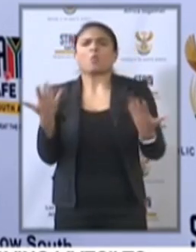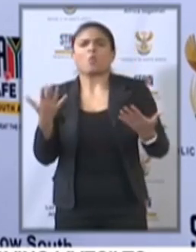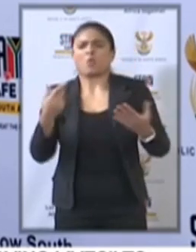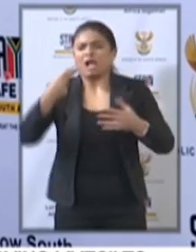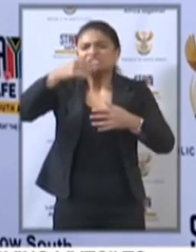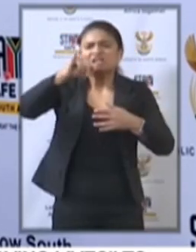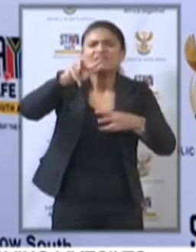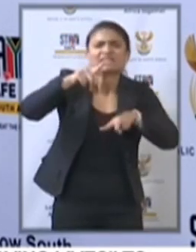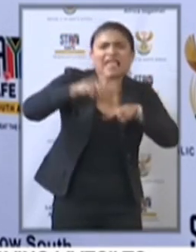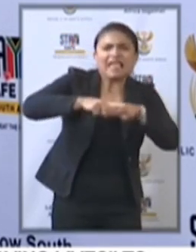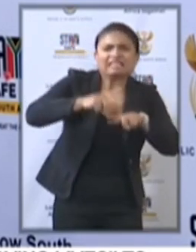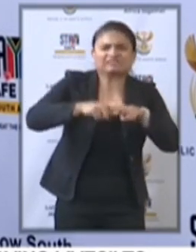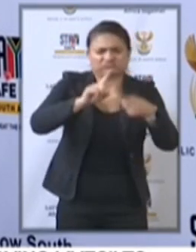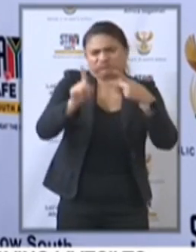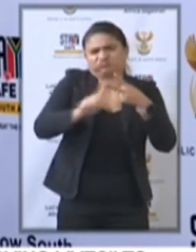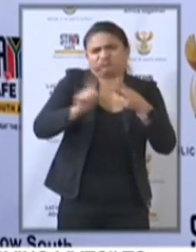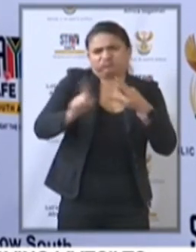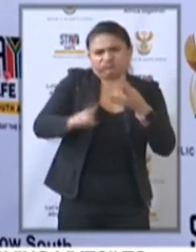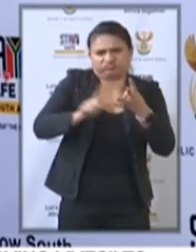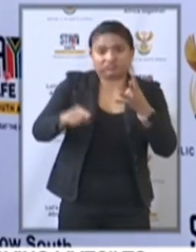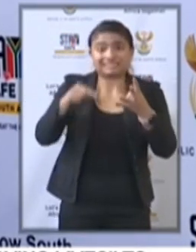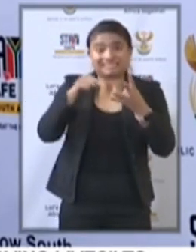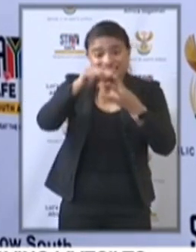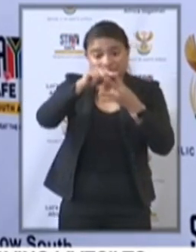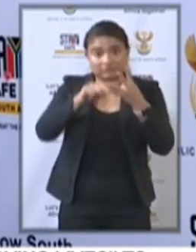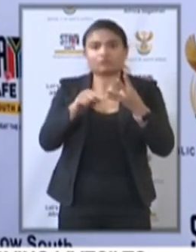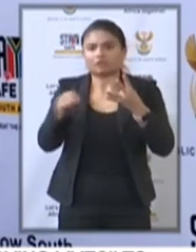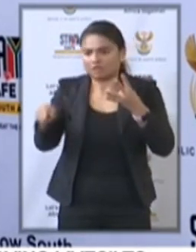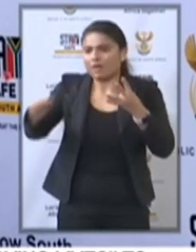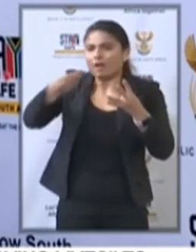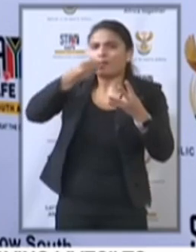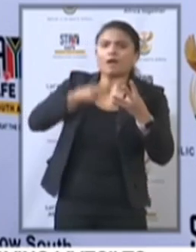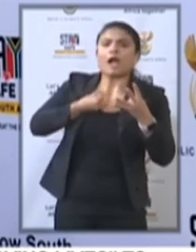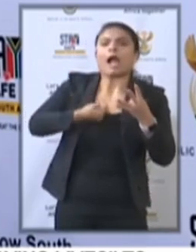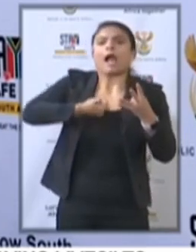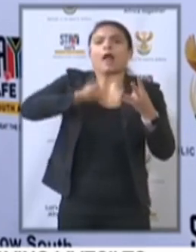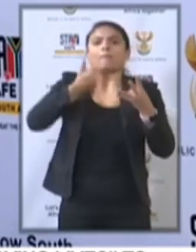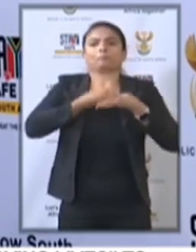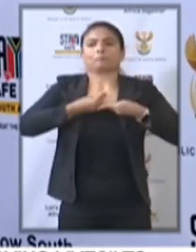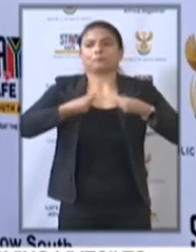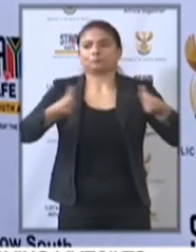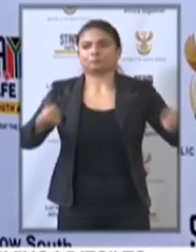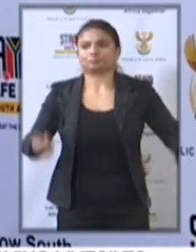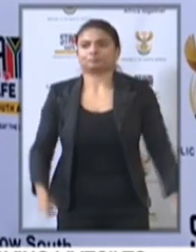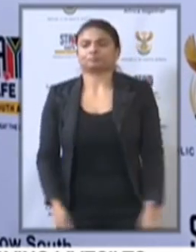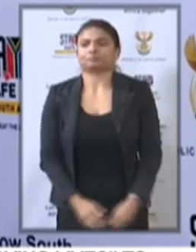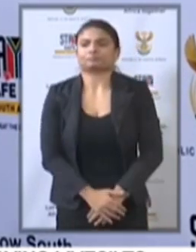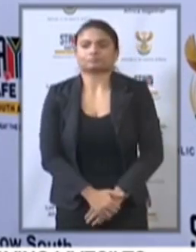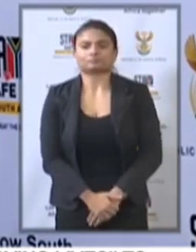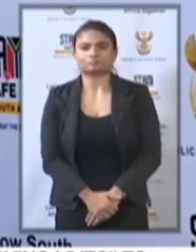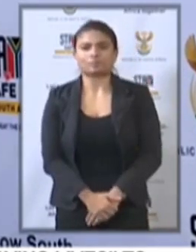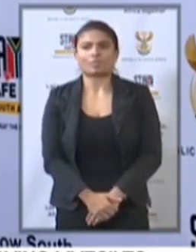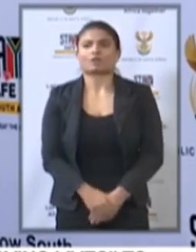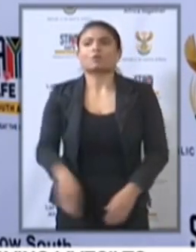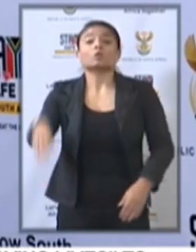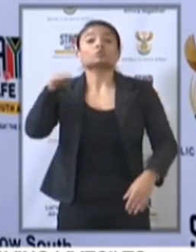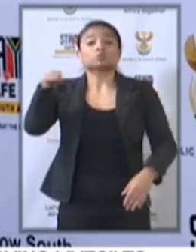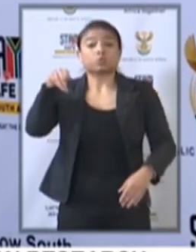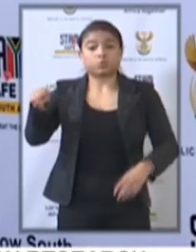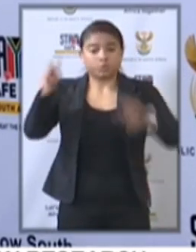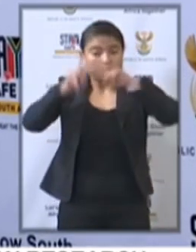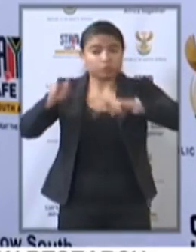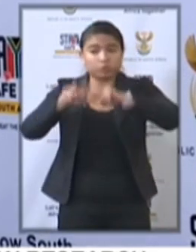neurodegenerative diseases, amongst others. Maseyibeka ngesintu, siyalenza uphenyo olunzulu